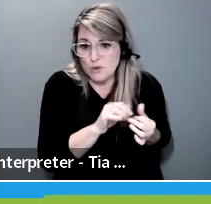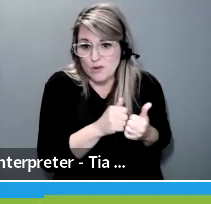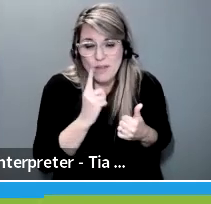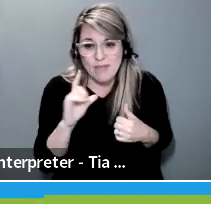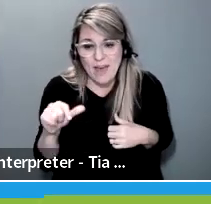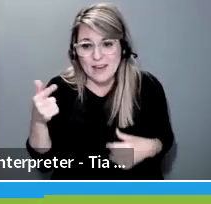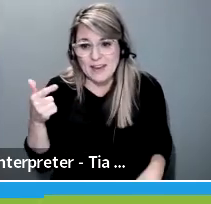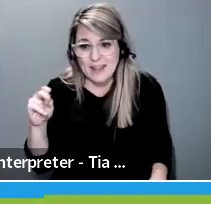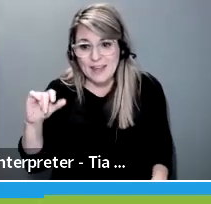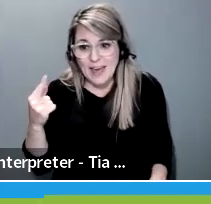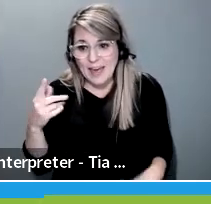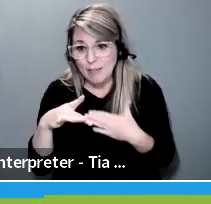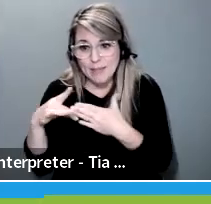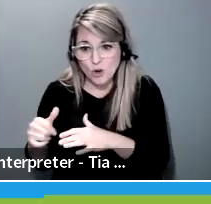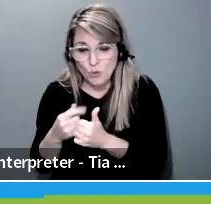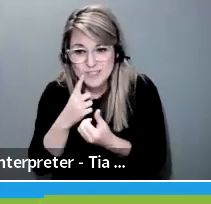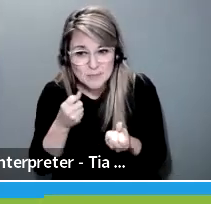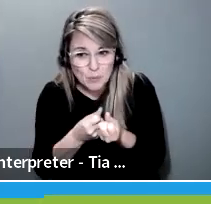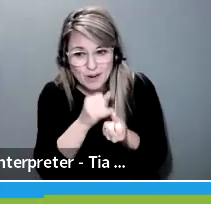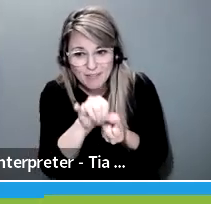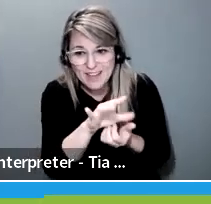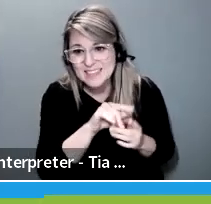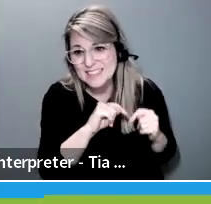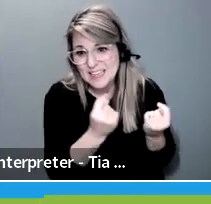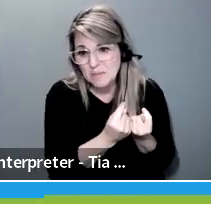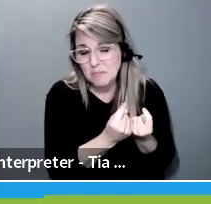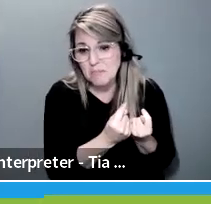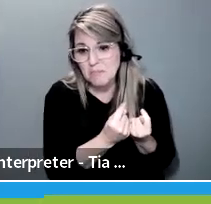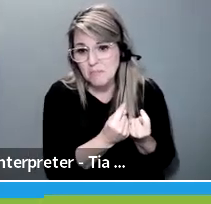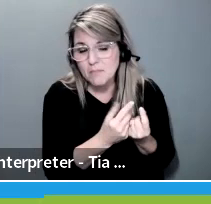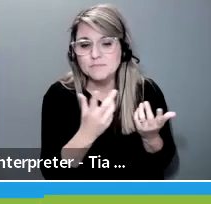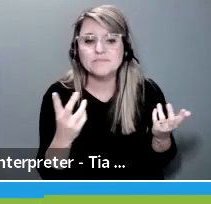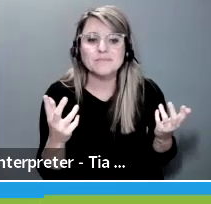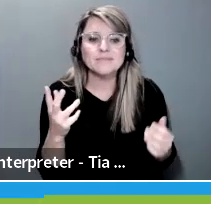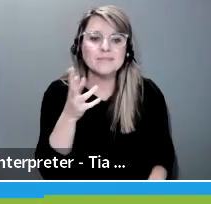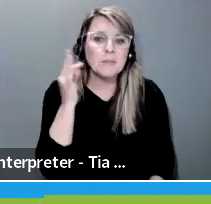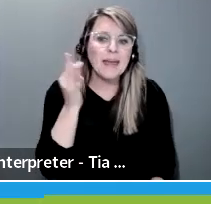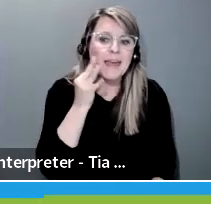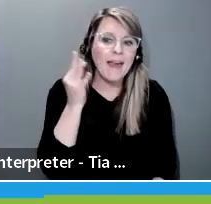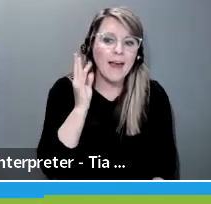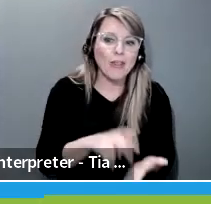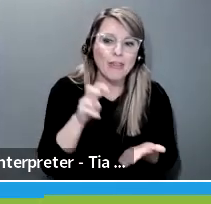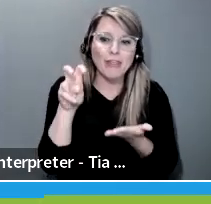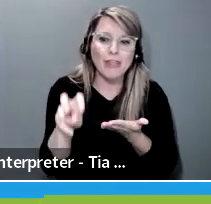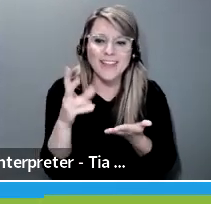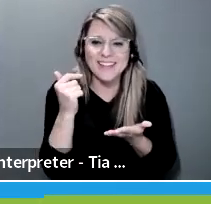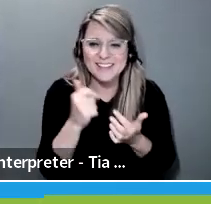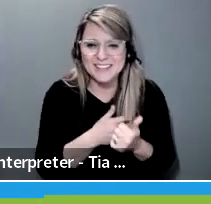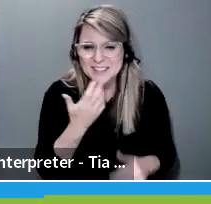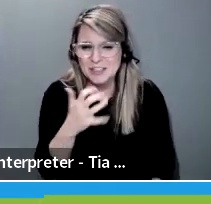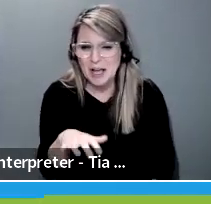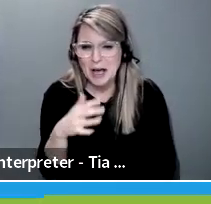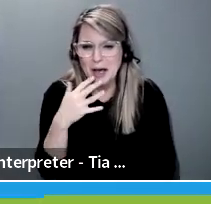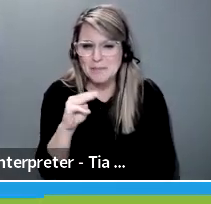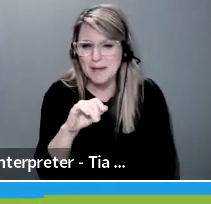us. So apologies for that. We are just Hot Mess Express today. So the fourth premise is